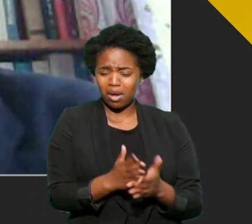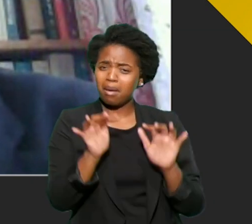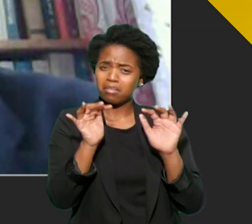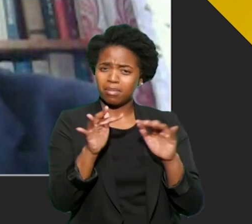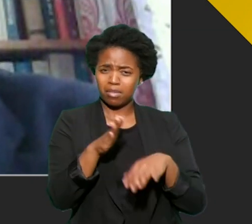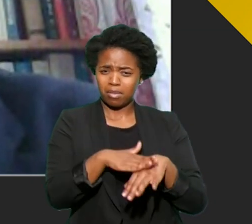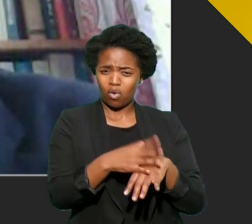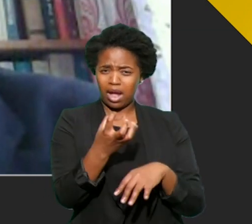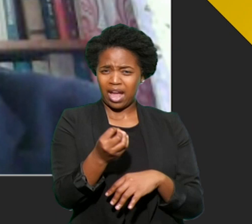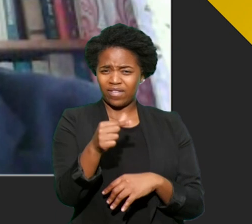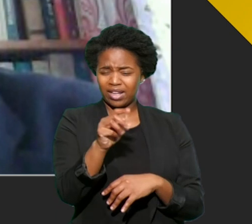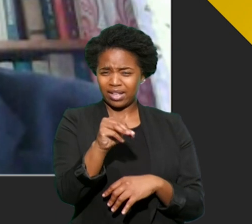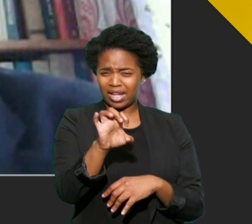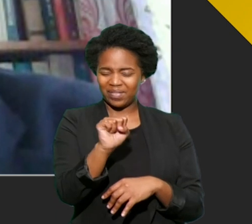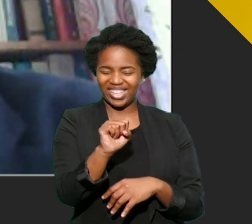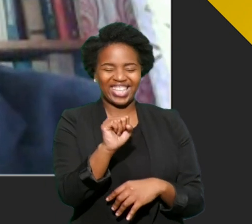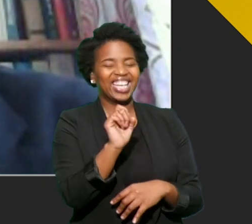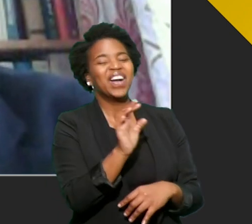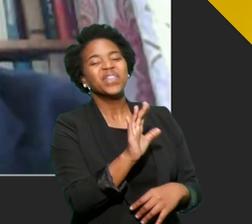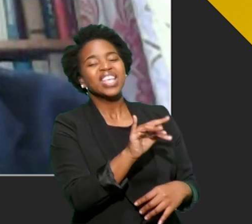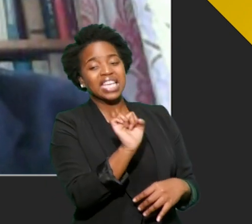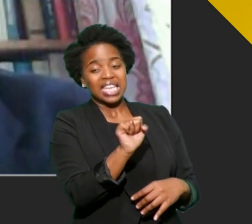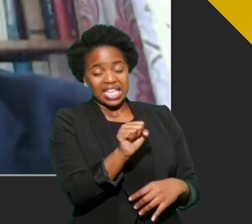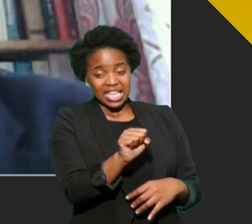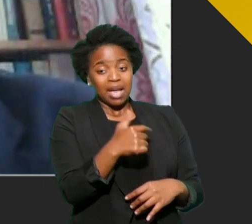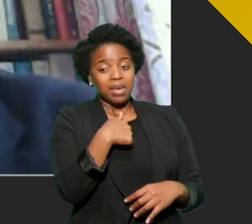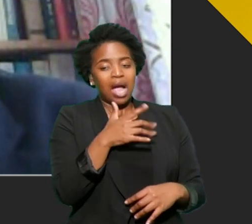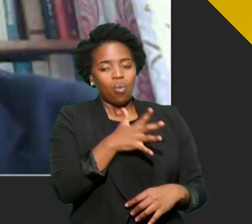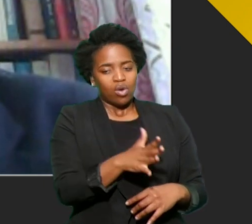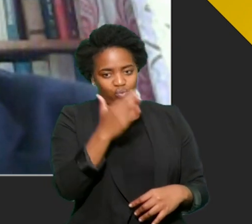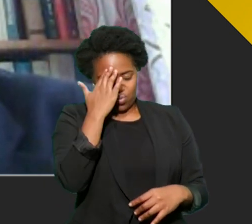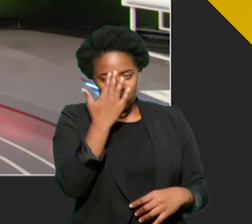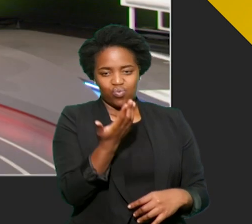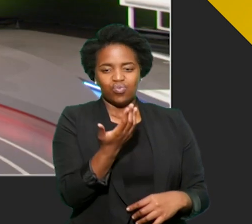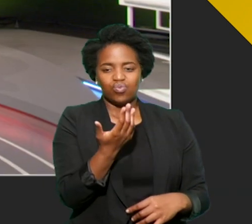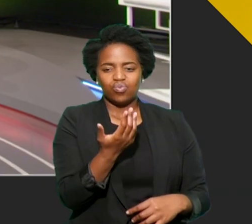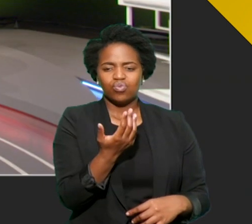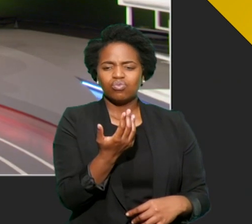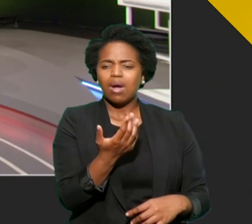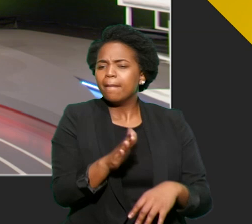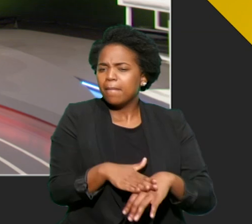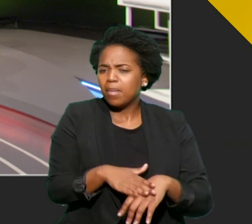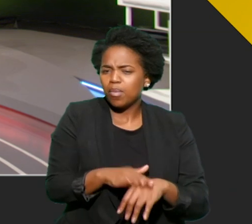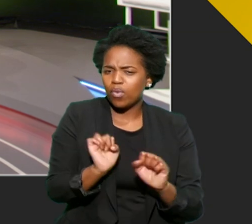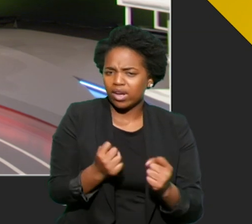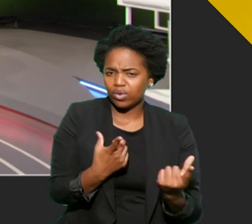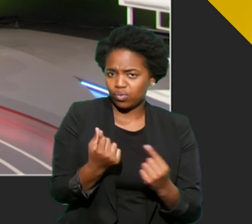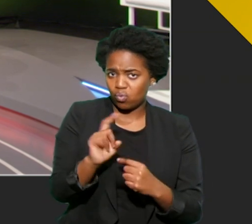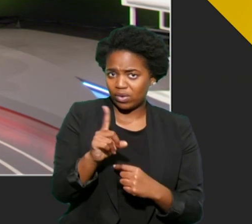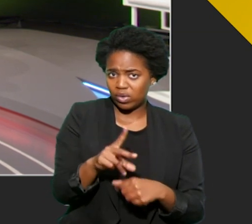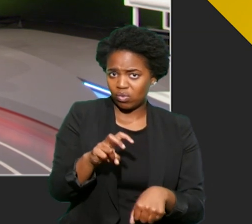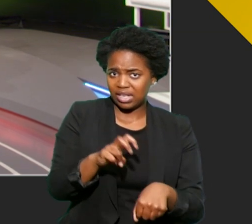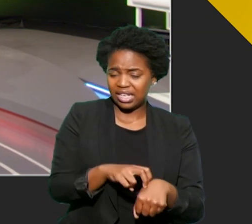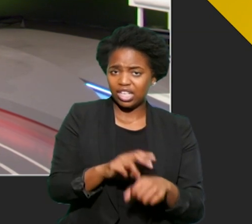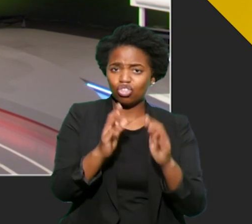do gaming in South Africa. So what I'd like to know is, outside of gaming, what can it do? Do we now no longer have to